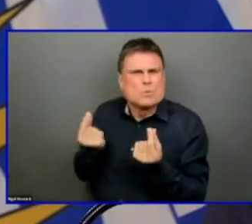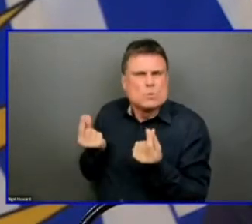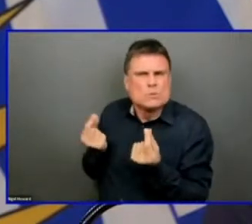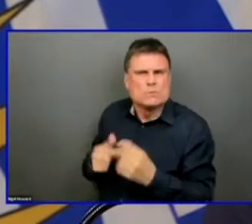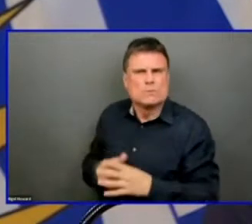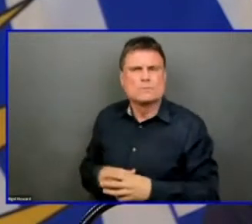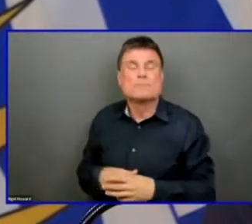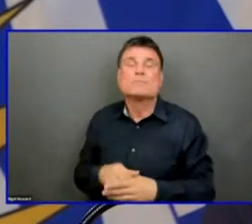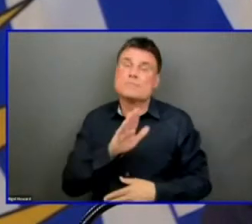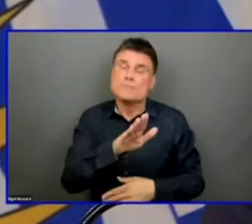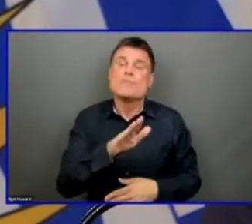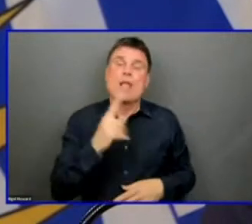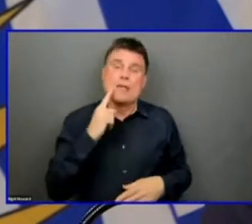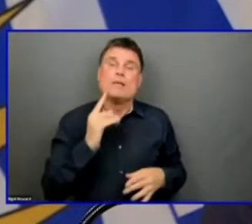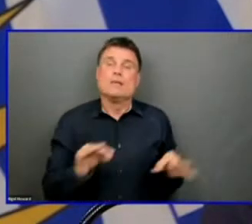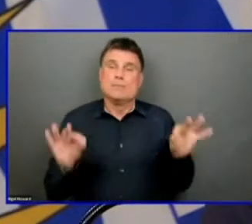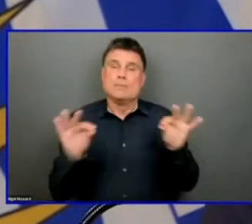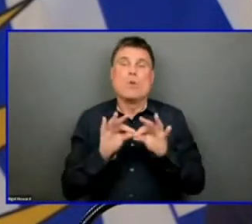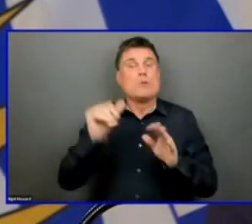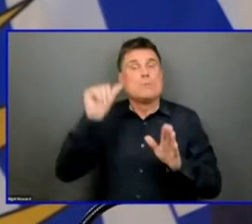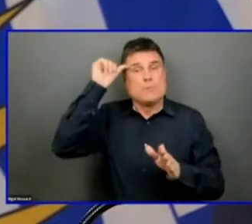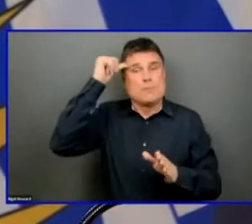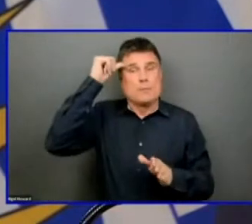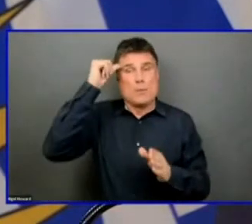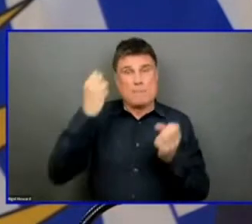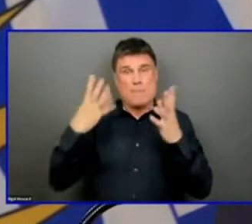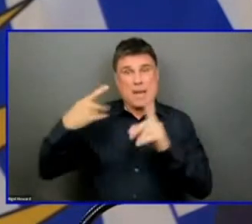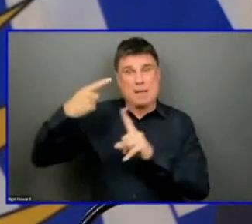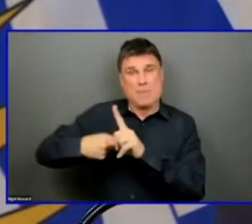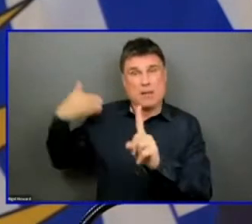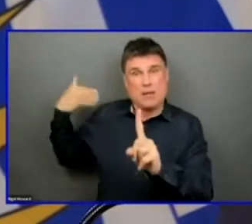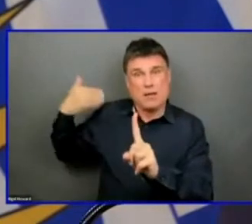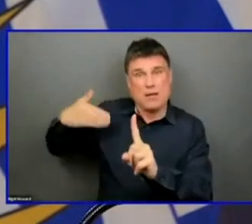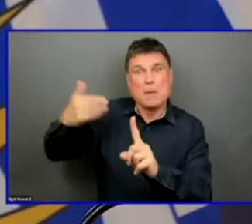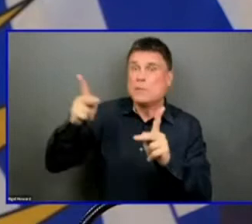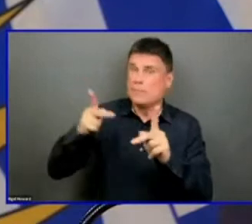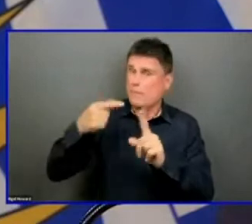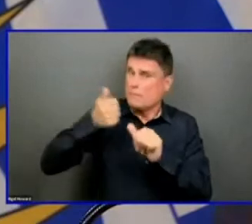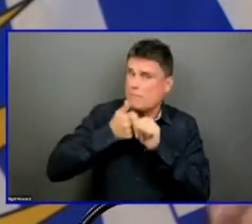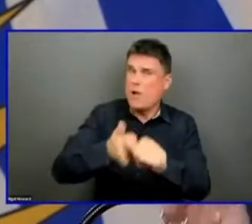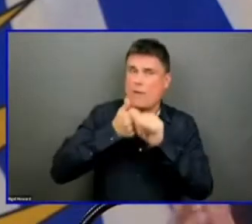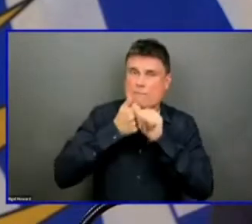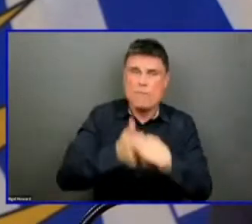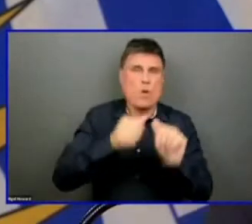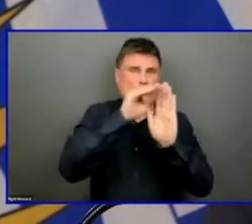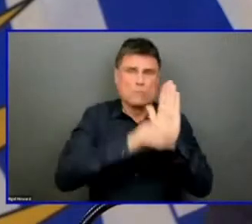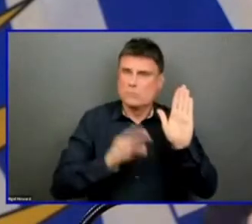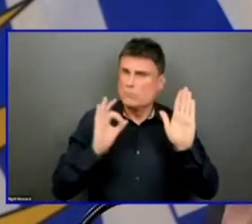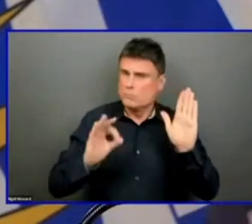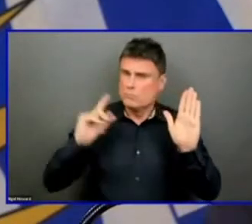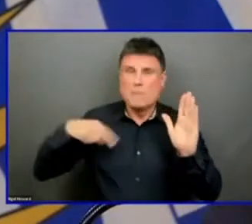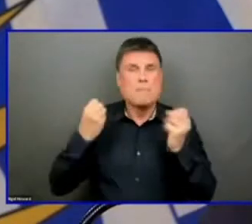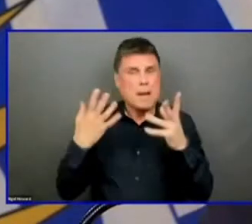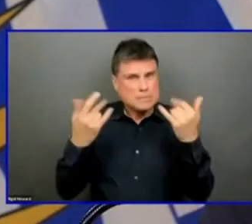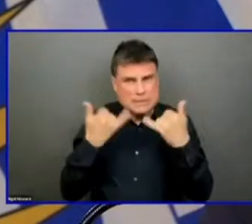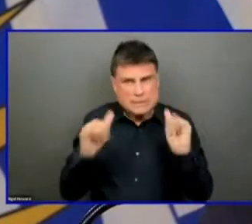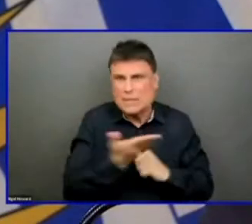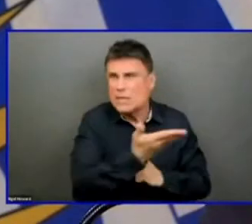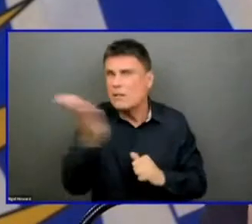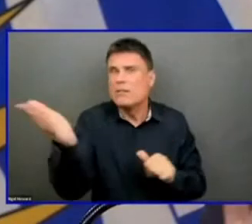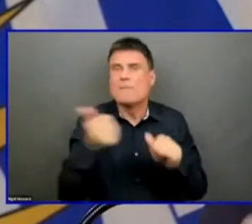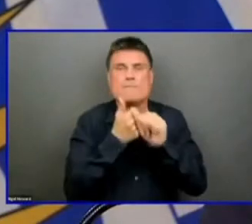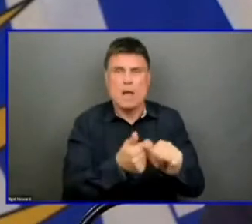of months. And yes, we saw that there was some people who felt